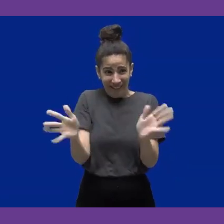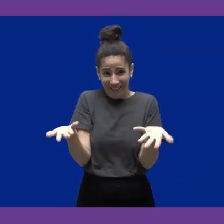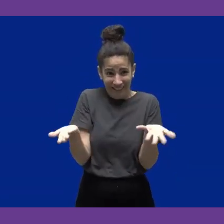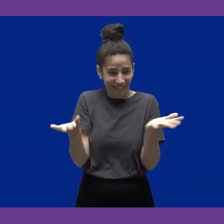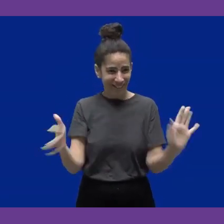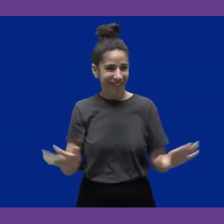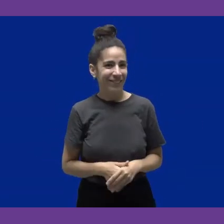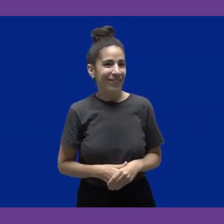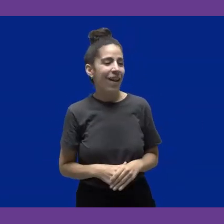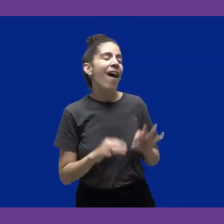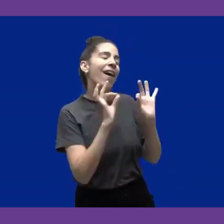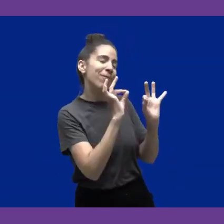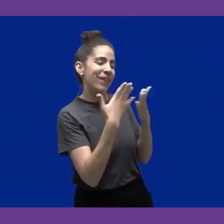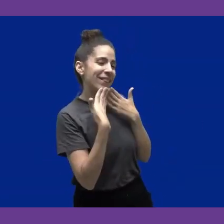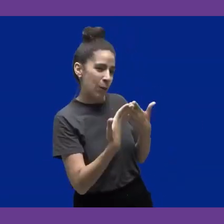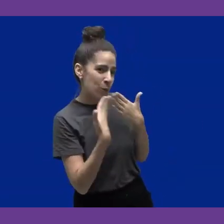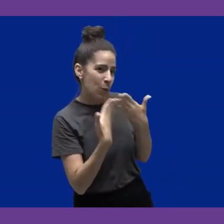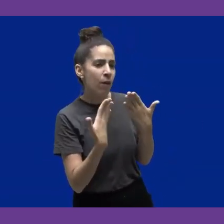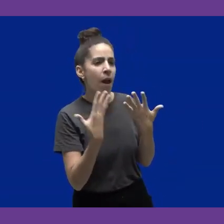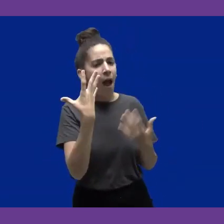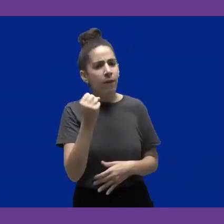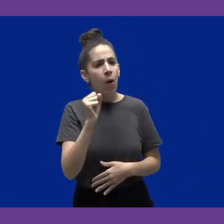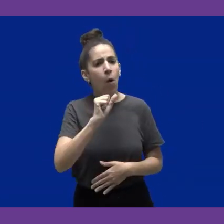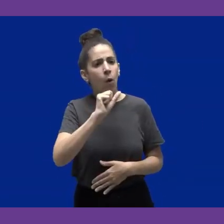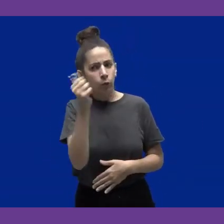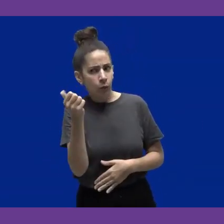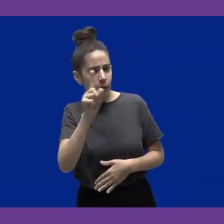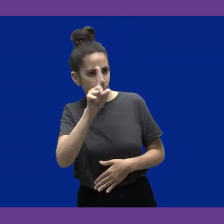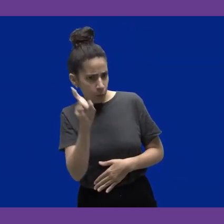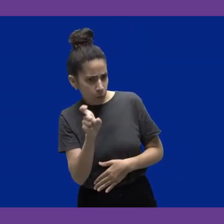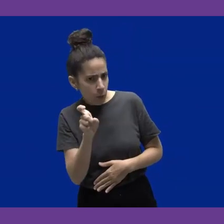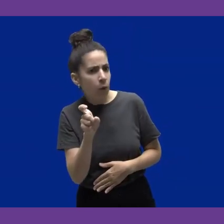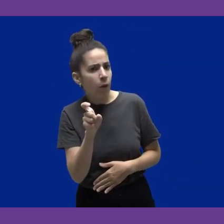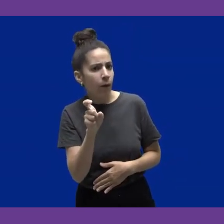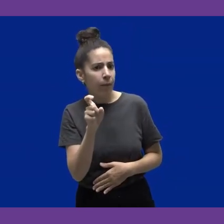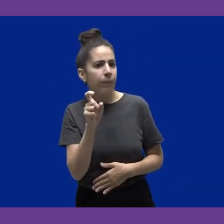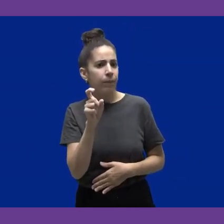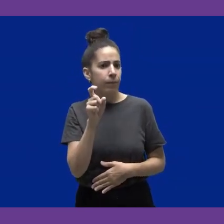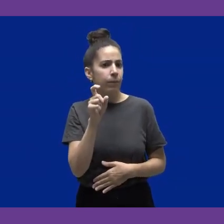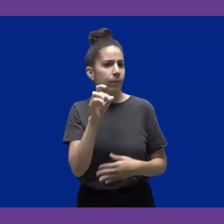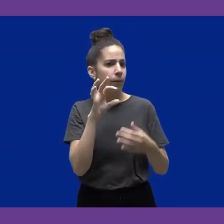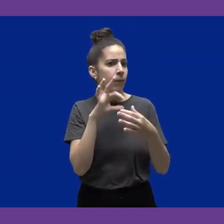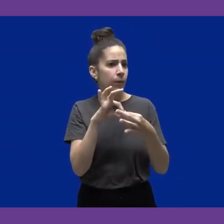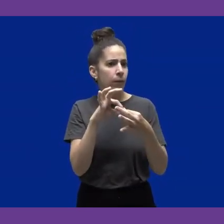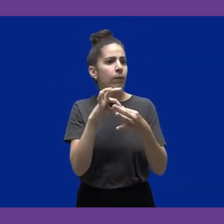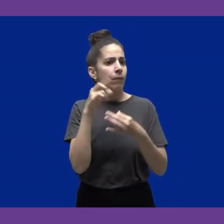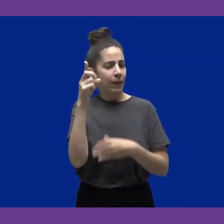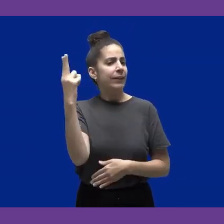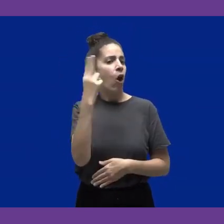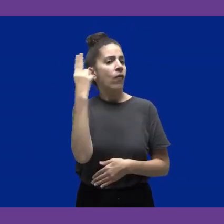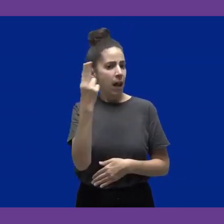Slovenian case. Hi, Matthias. So there is an appropriate law on accessibility, which I imagine